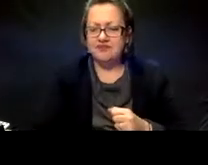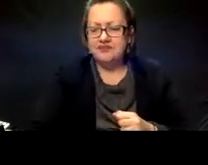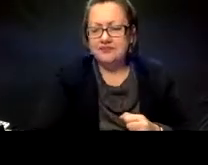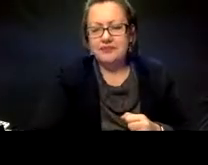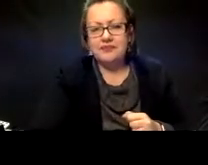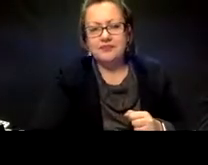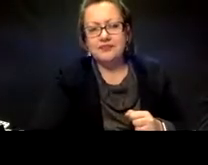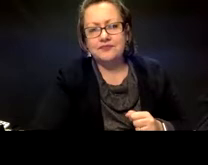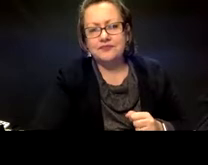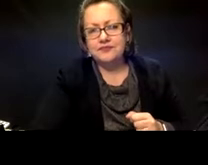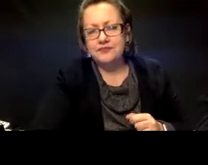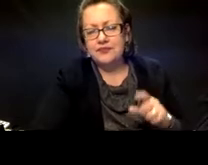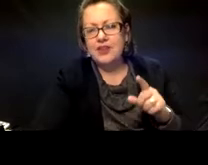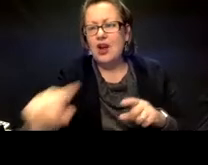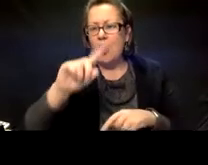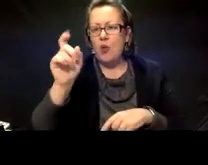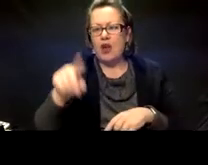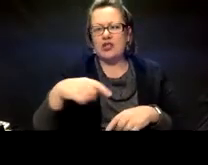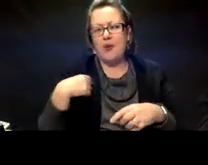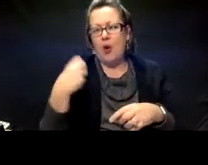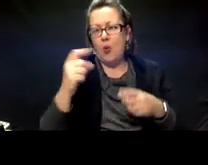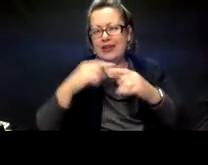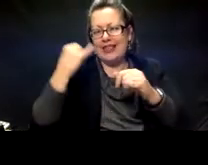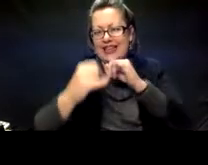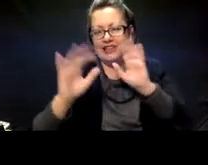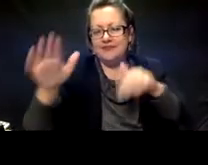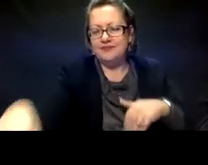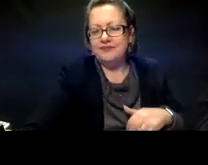and disabilities office, GODA.